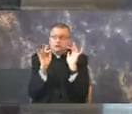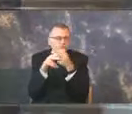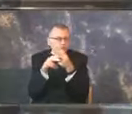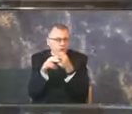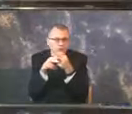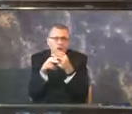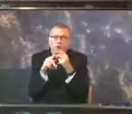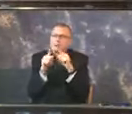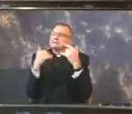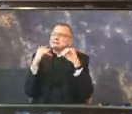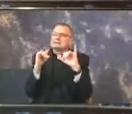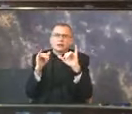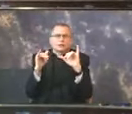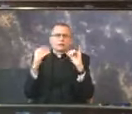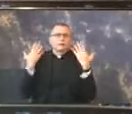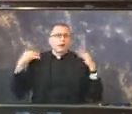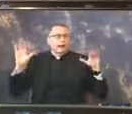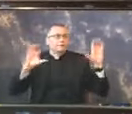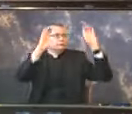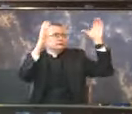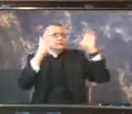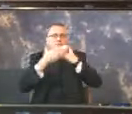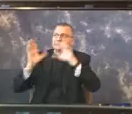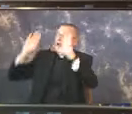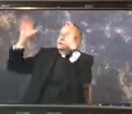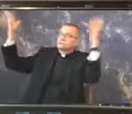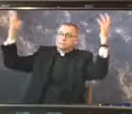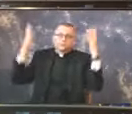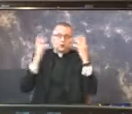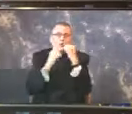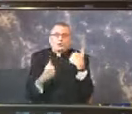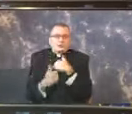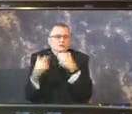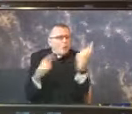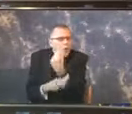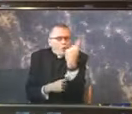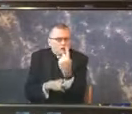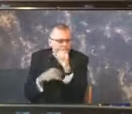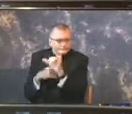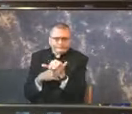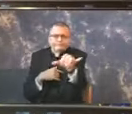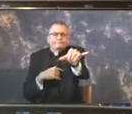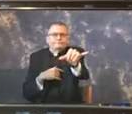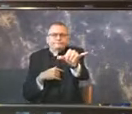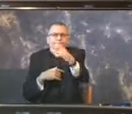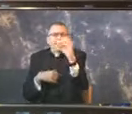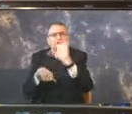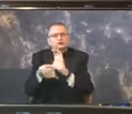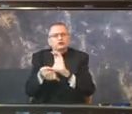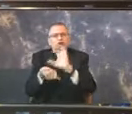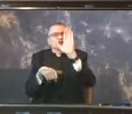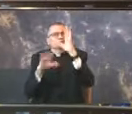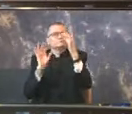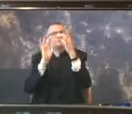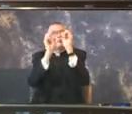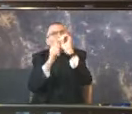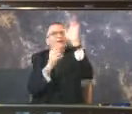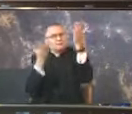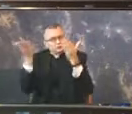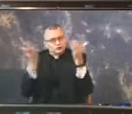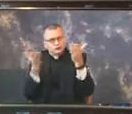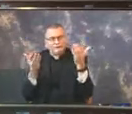saints and the angels. Because of that, we are a part of the church of all time and of God's heavenly servants. The